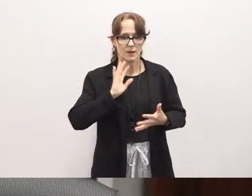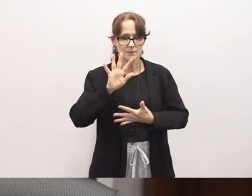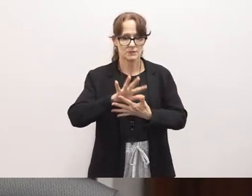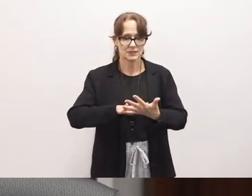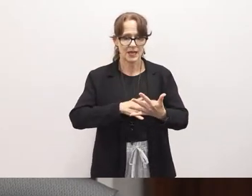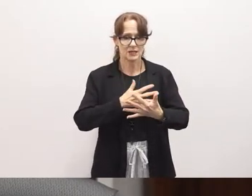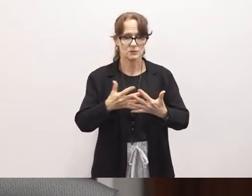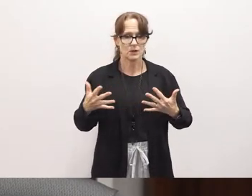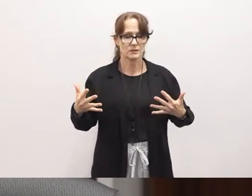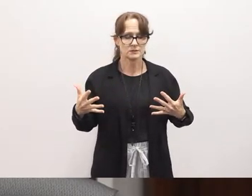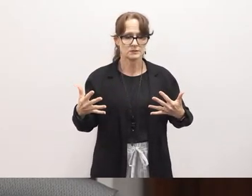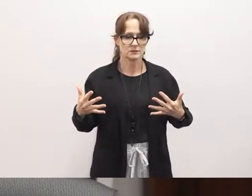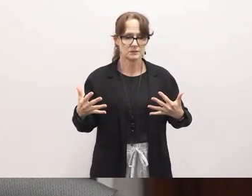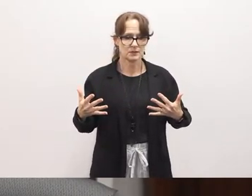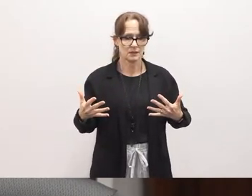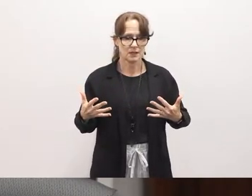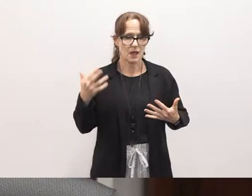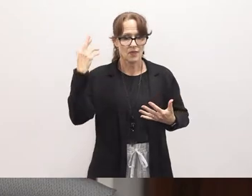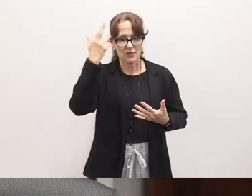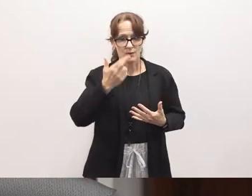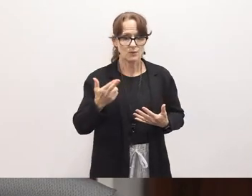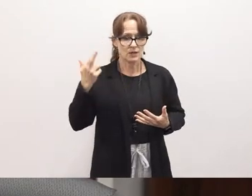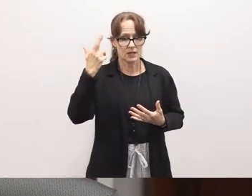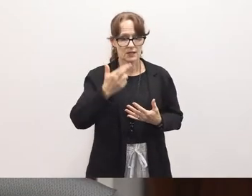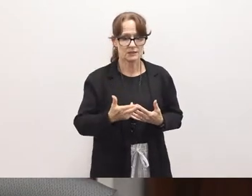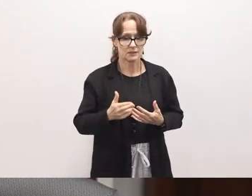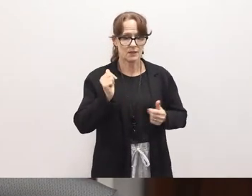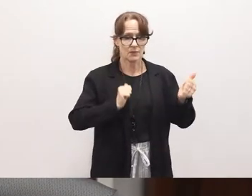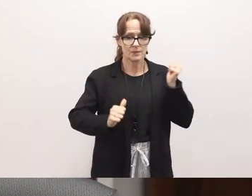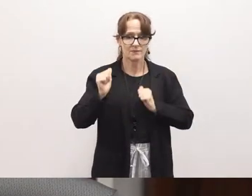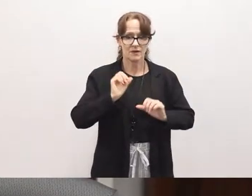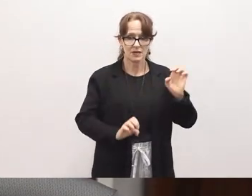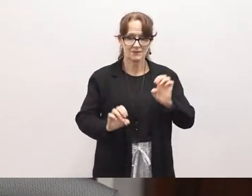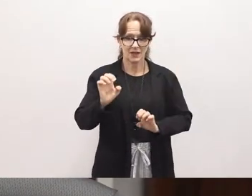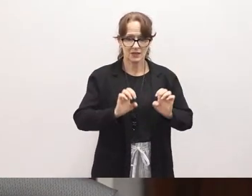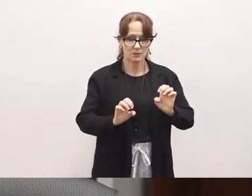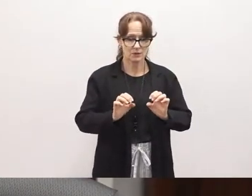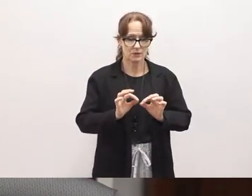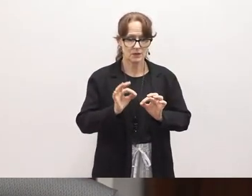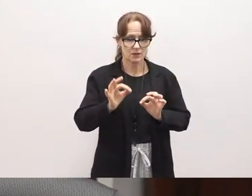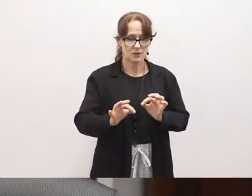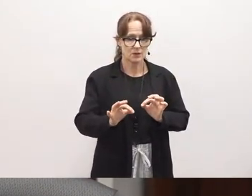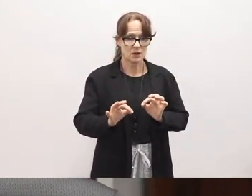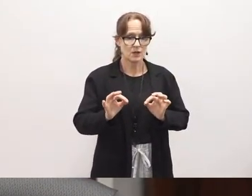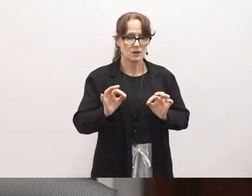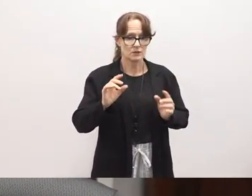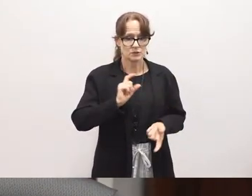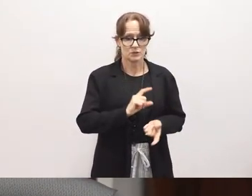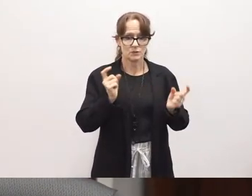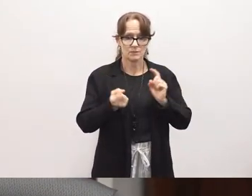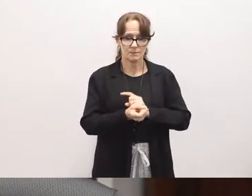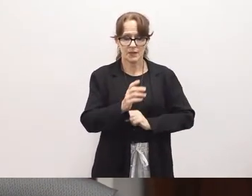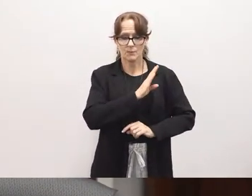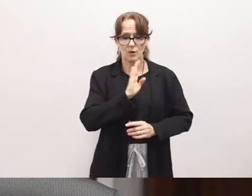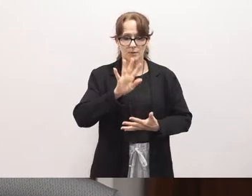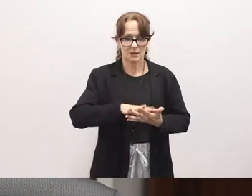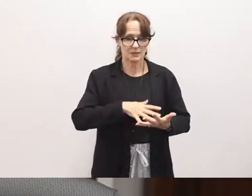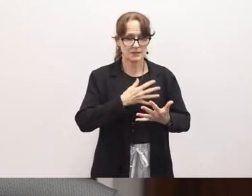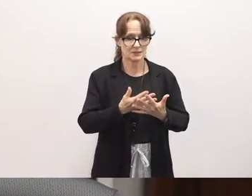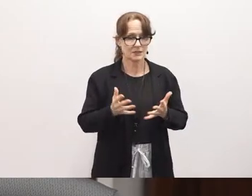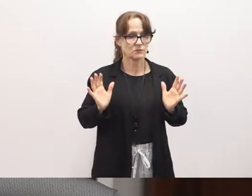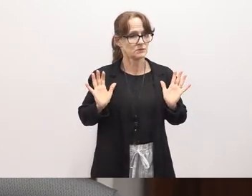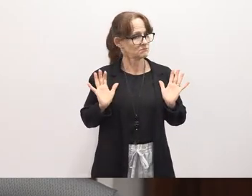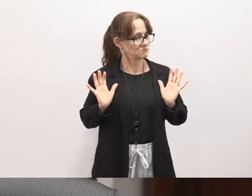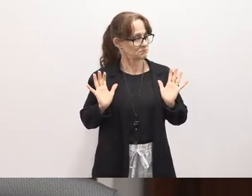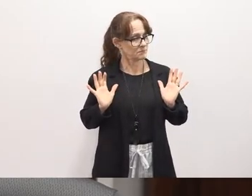schedules. That the reason we moved the performance evaluation forward was to accommodate board member schedules.